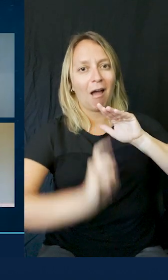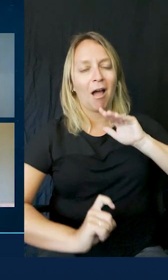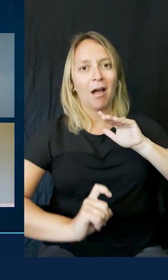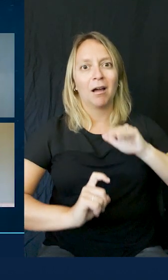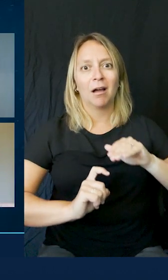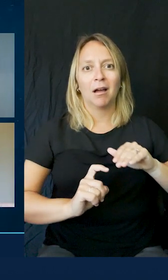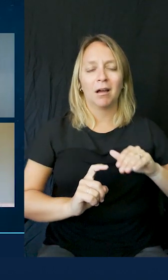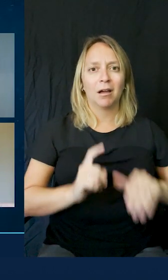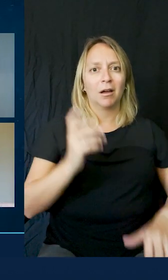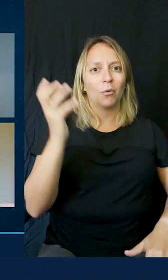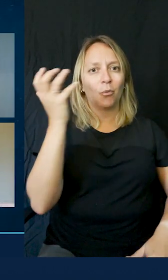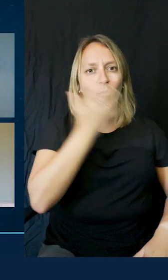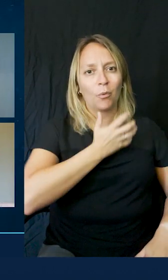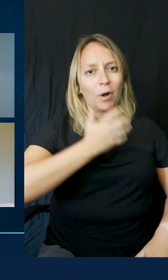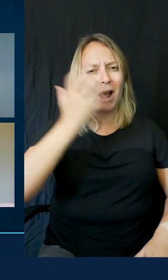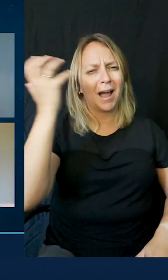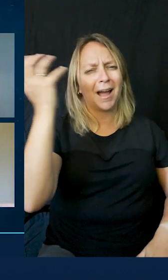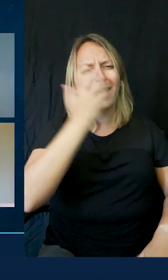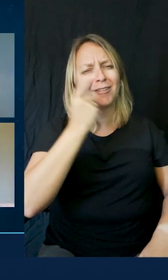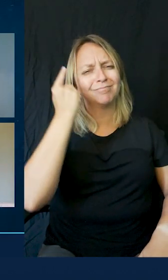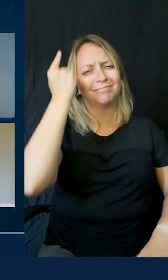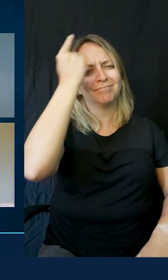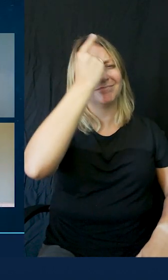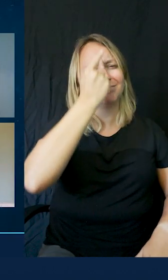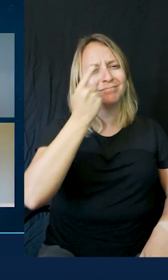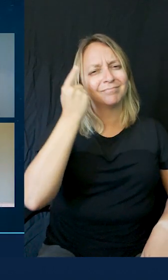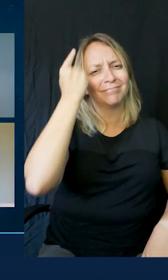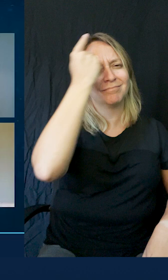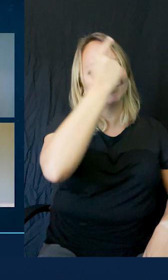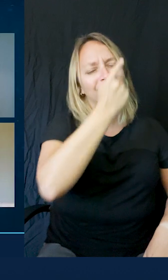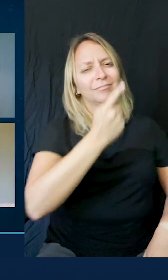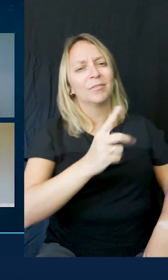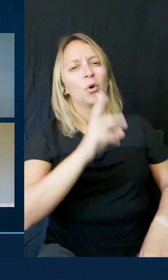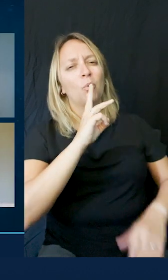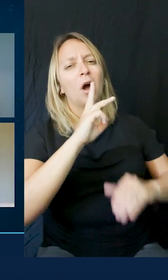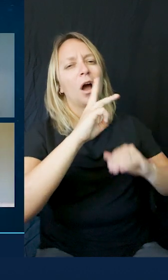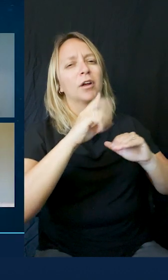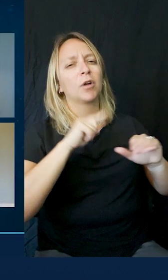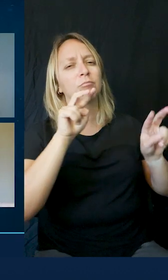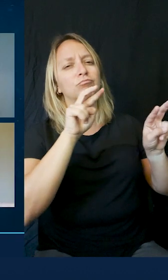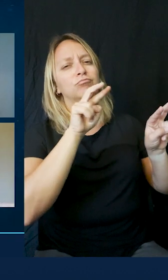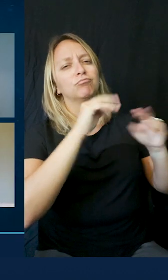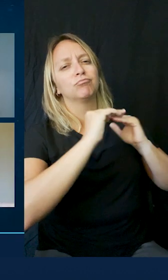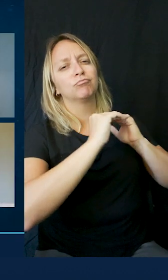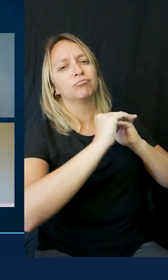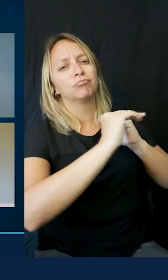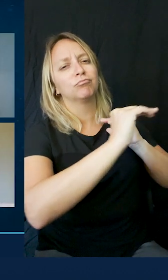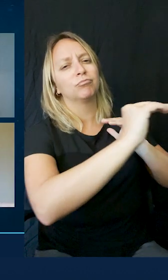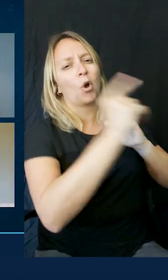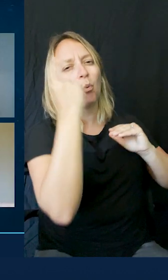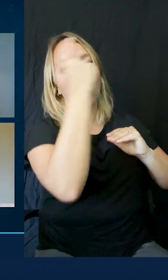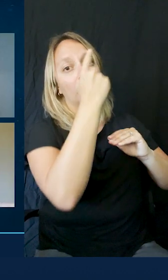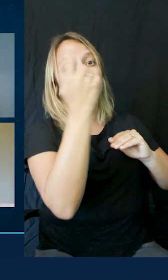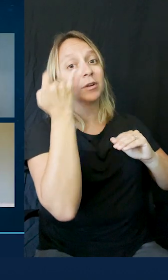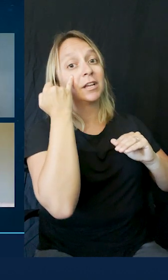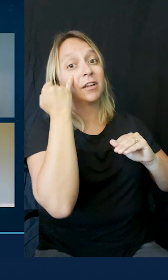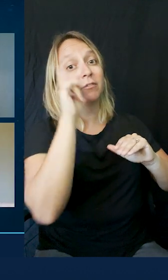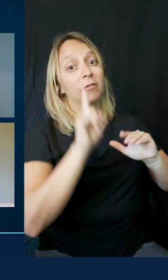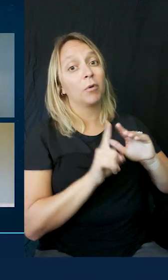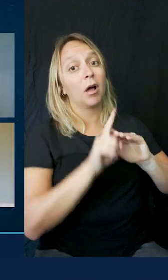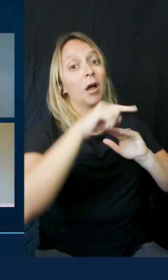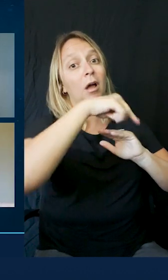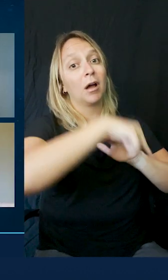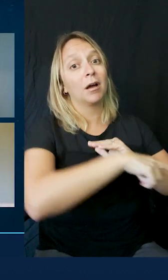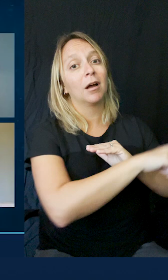sit and watch the whales or the flat sea surface and wonder if I would see a whale. Also watching them and how